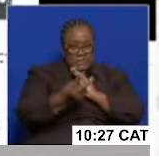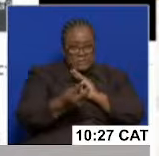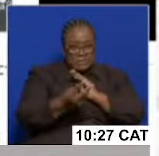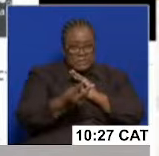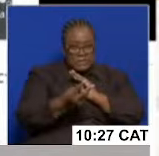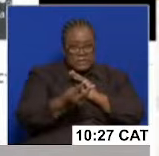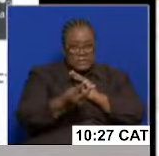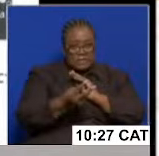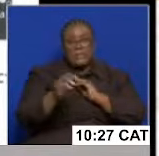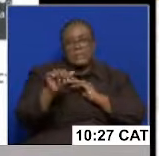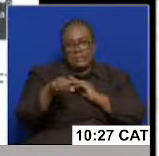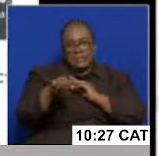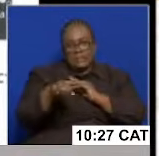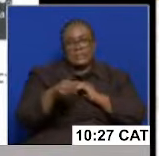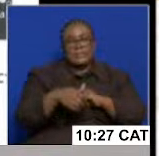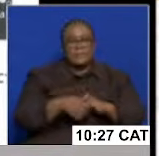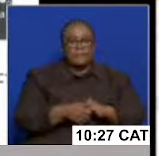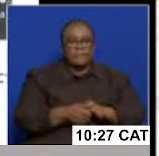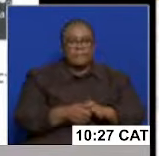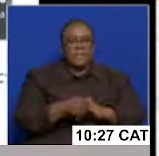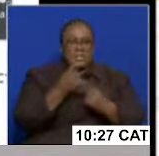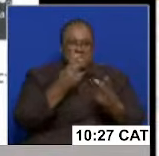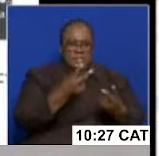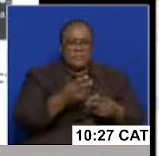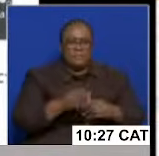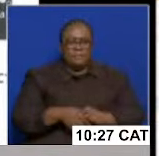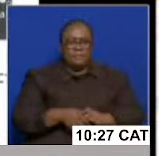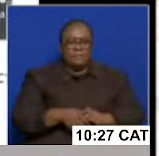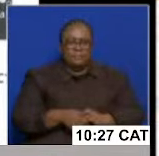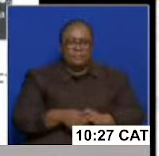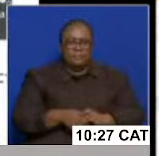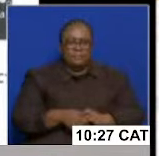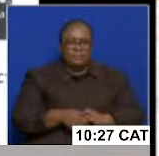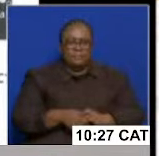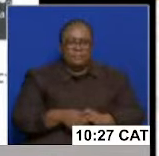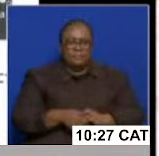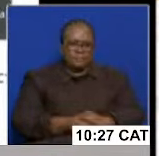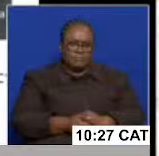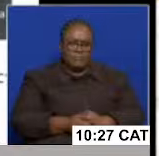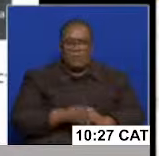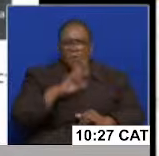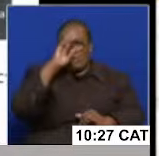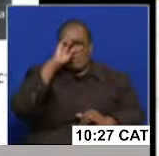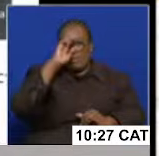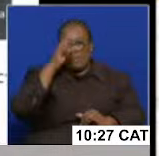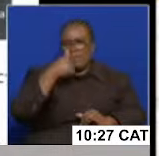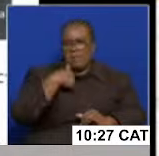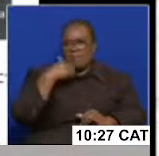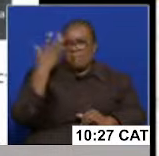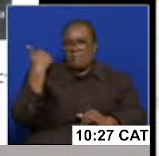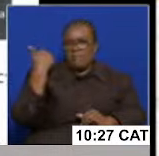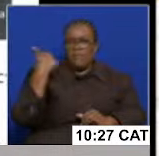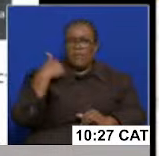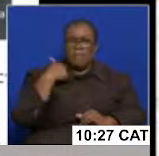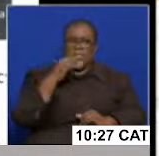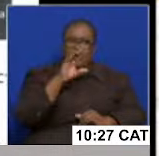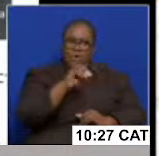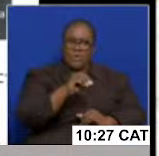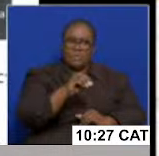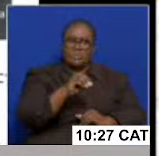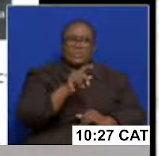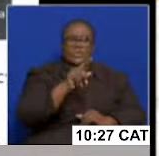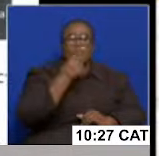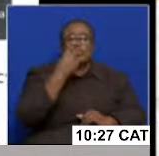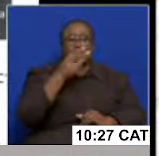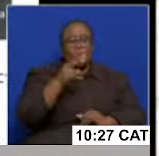Okay. I see them. Thank you. Do you recall I earlier asked you if you saw a picture of